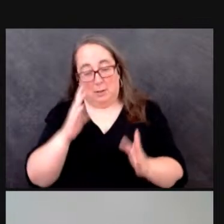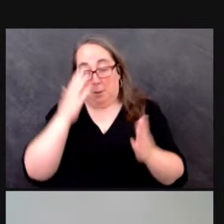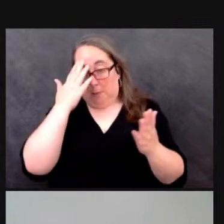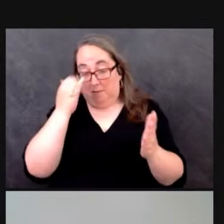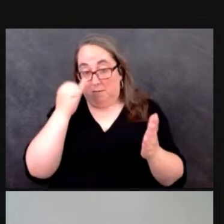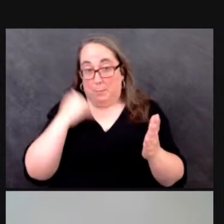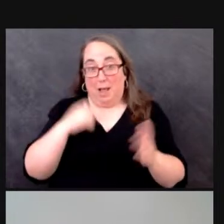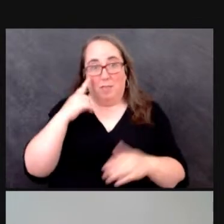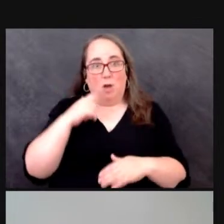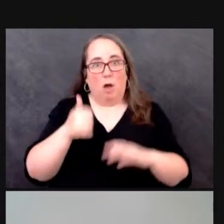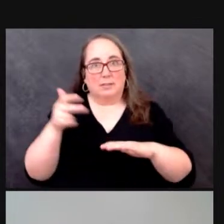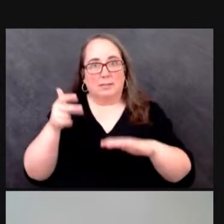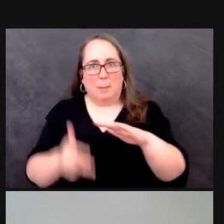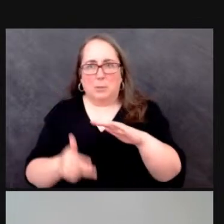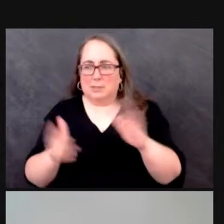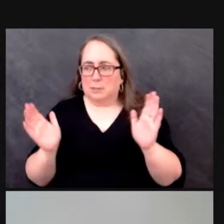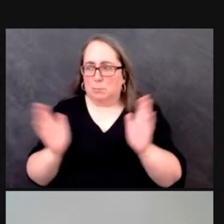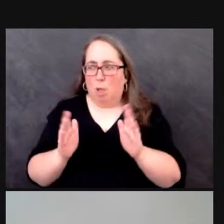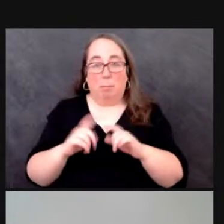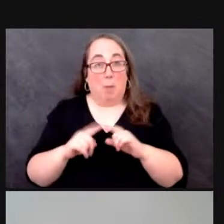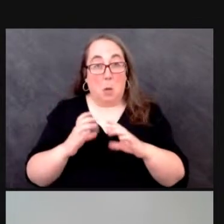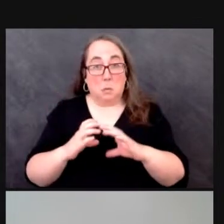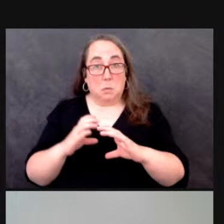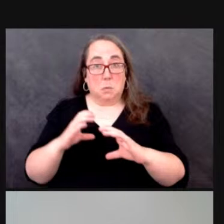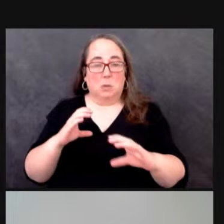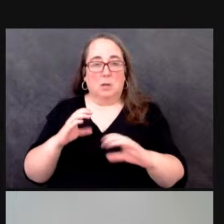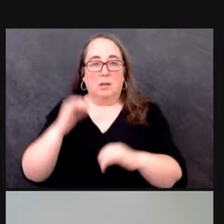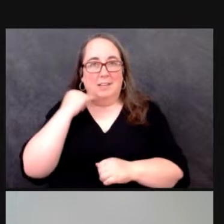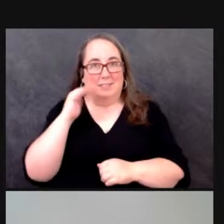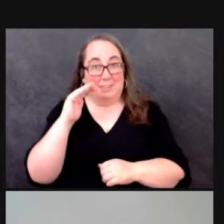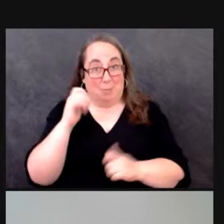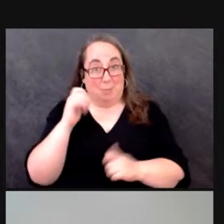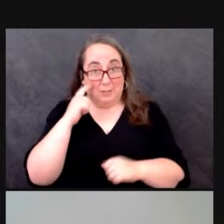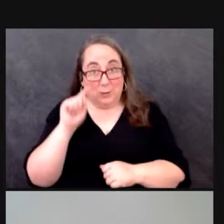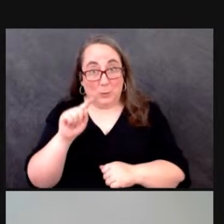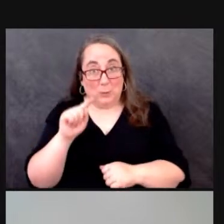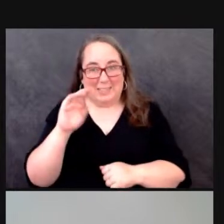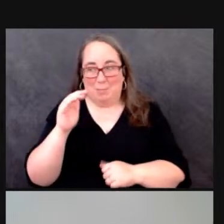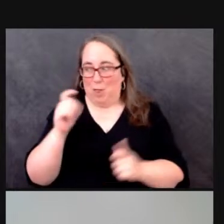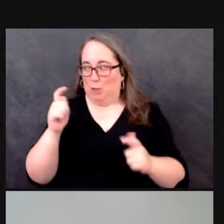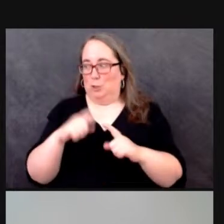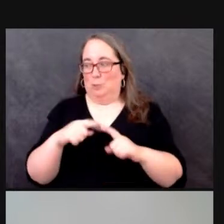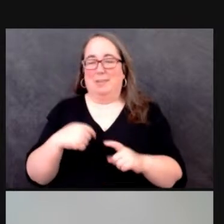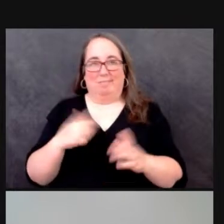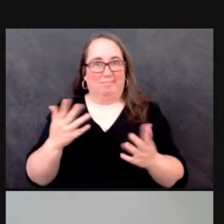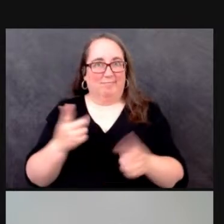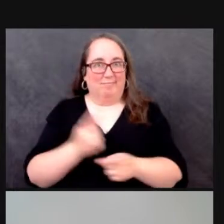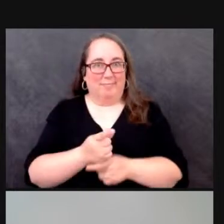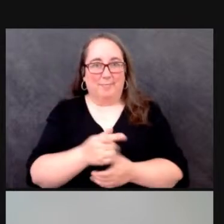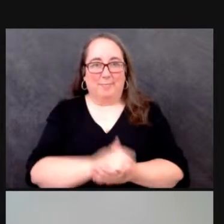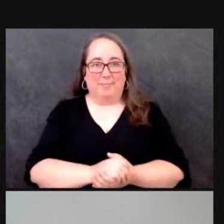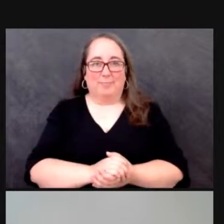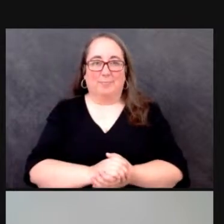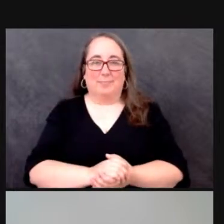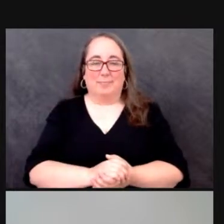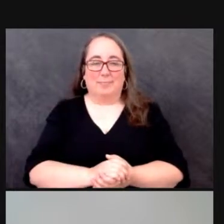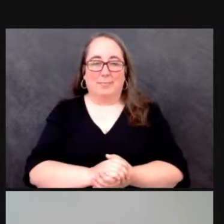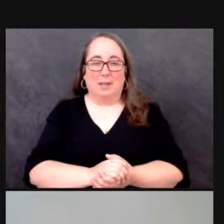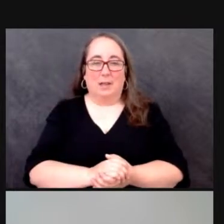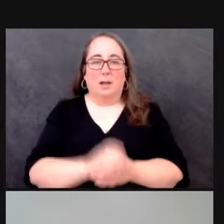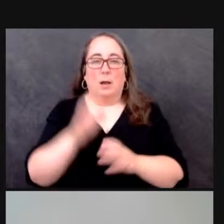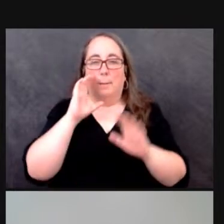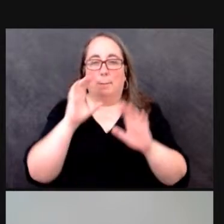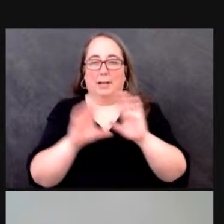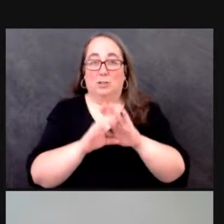thought submarines were relatively small, but if that seems really large to you, as it did to me, you're not wrong. Here is an image of